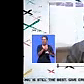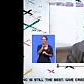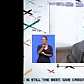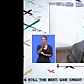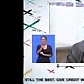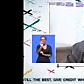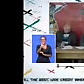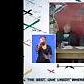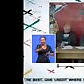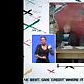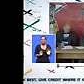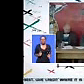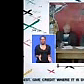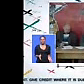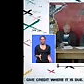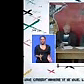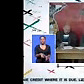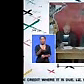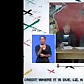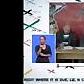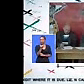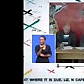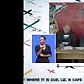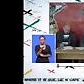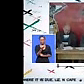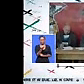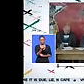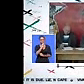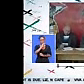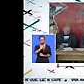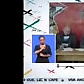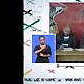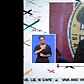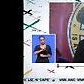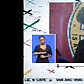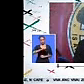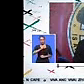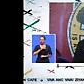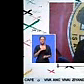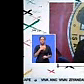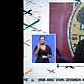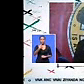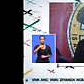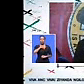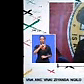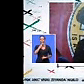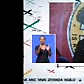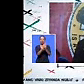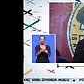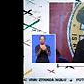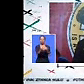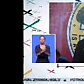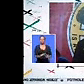of the hiring cost. The DA also questioned Ehrenreich's mayoral potential after he threatened to break the law and demanded